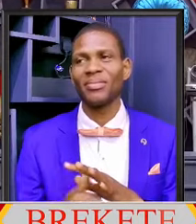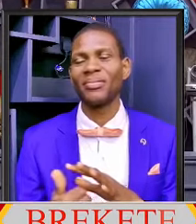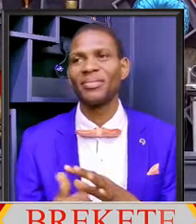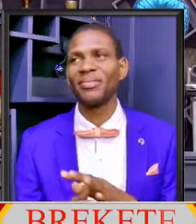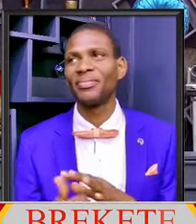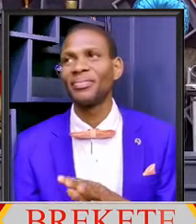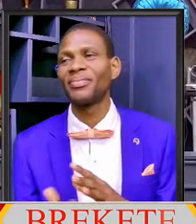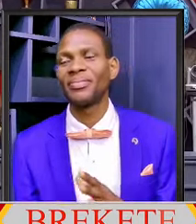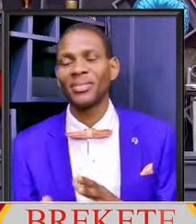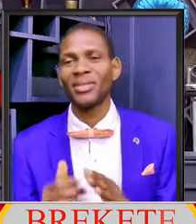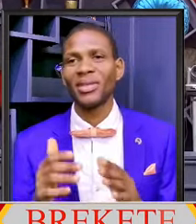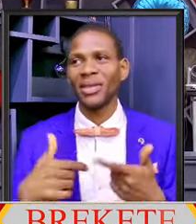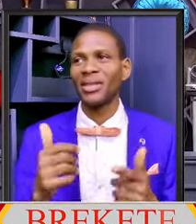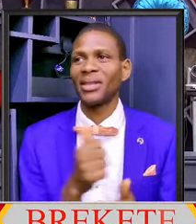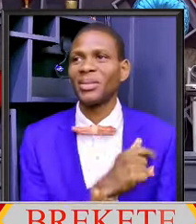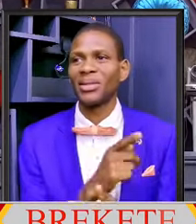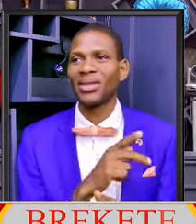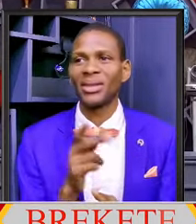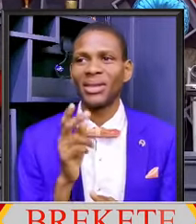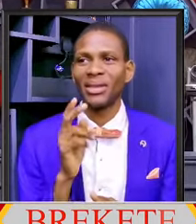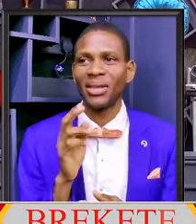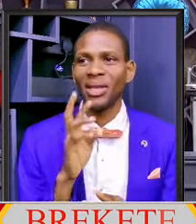appreciate.